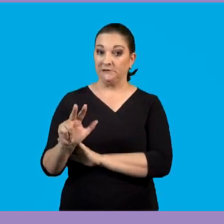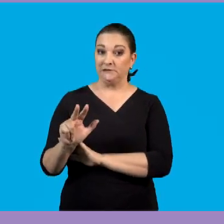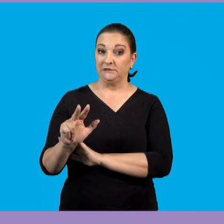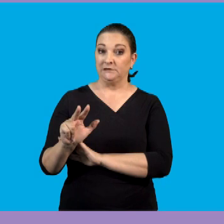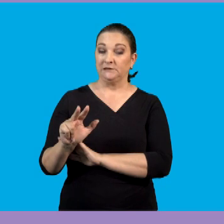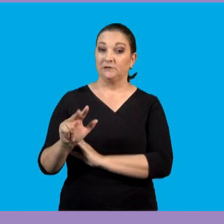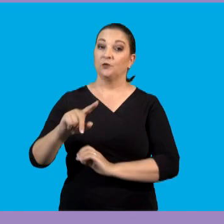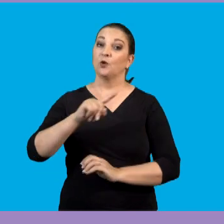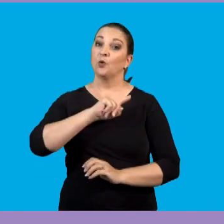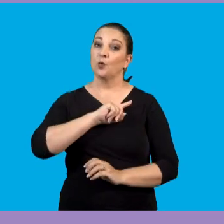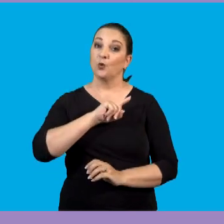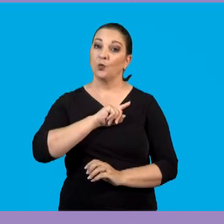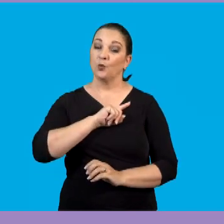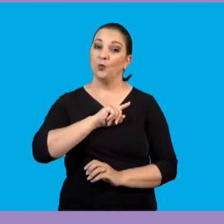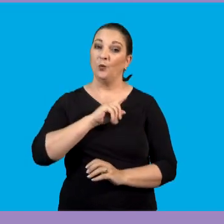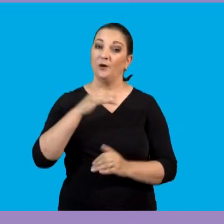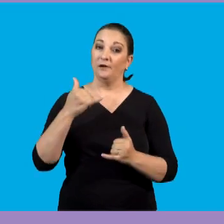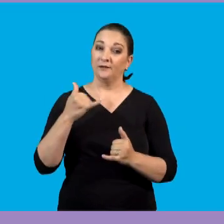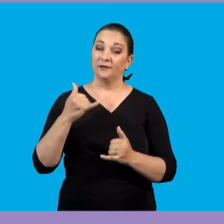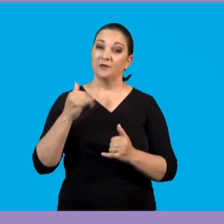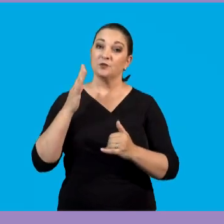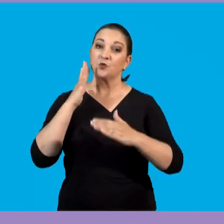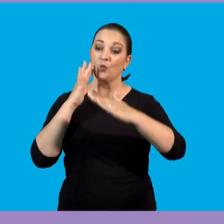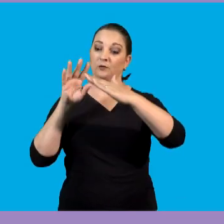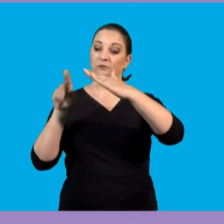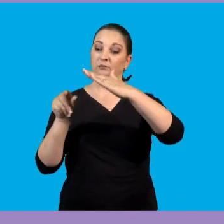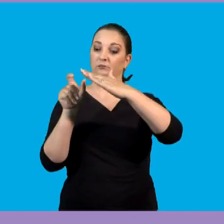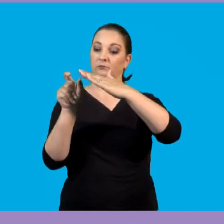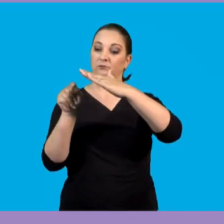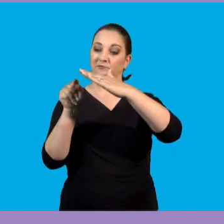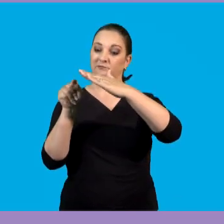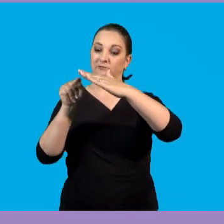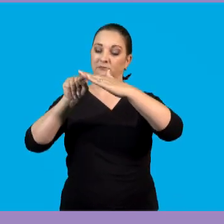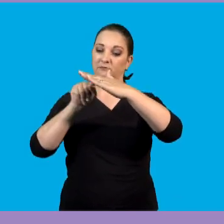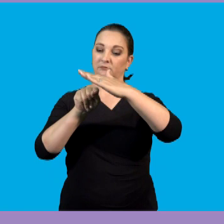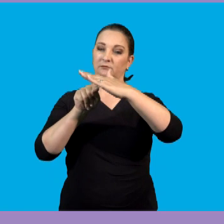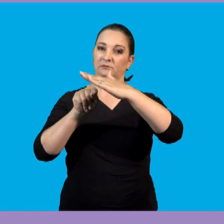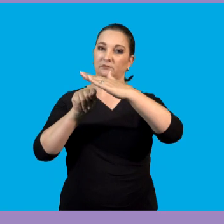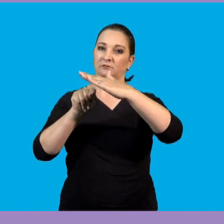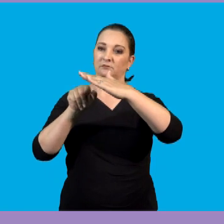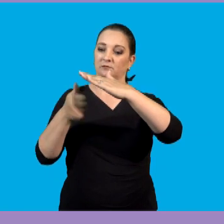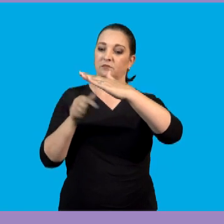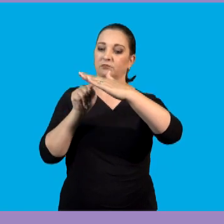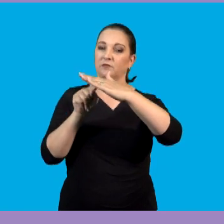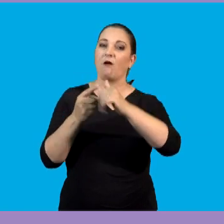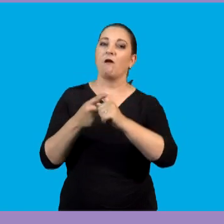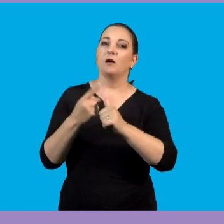108 degrees, and this is because we are using the additive inverse of our 108, and